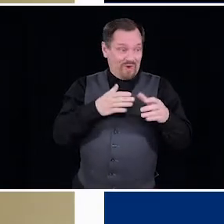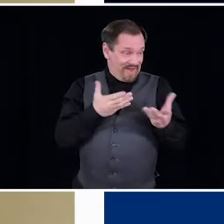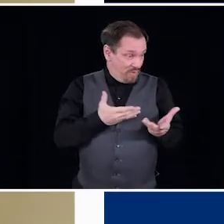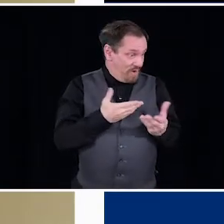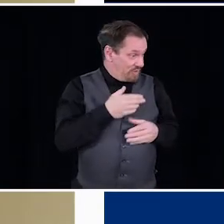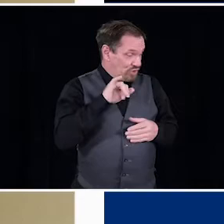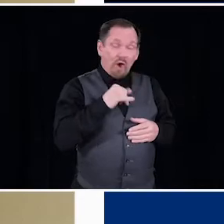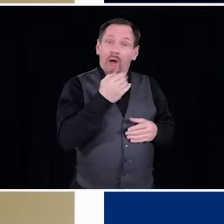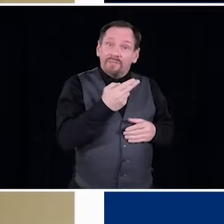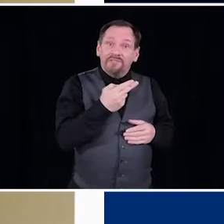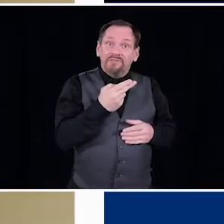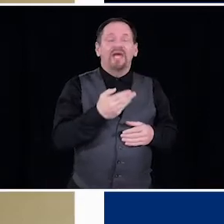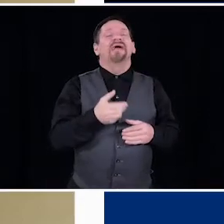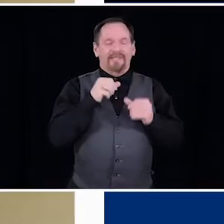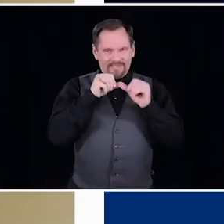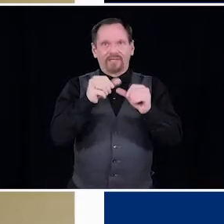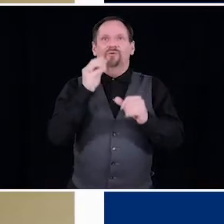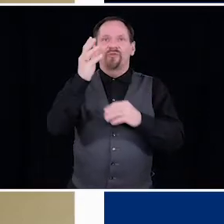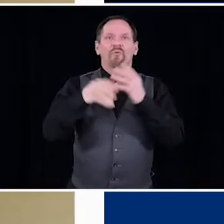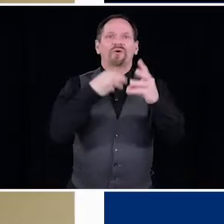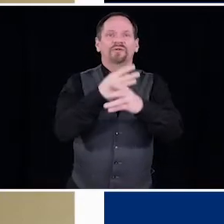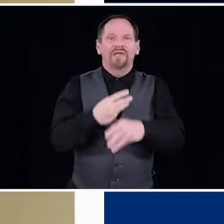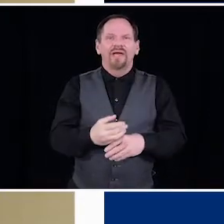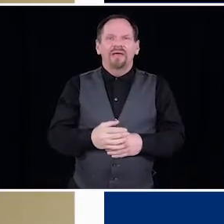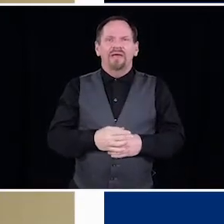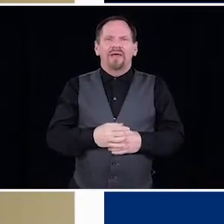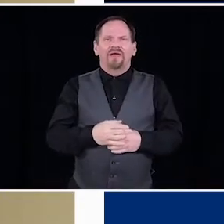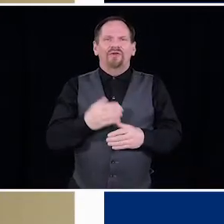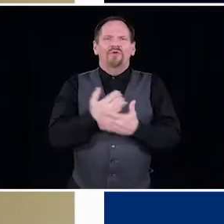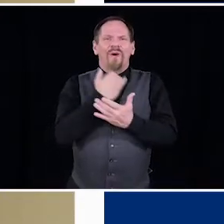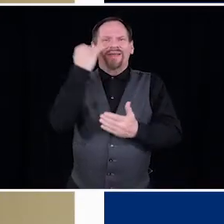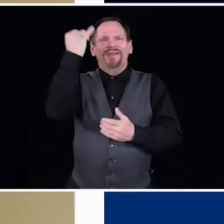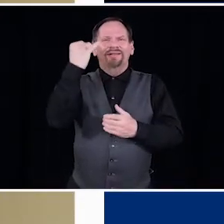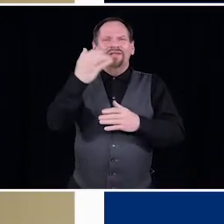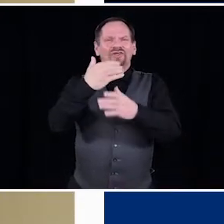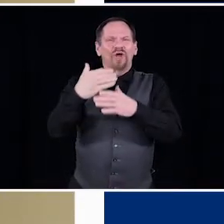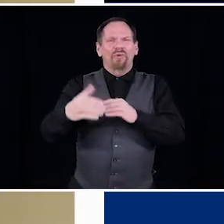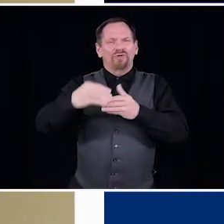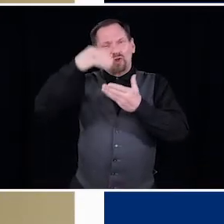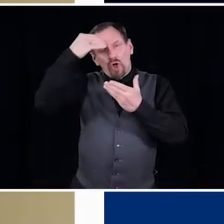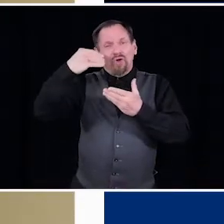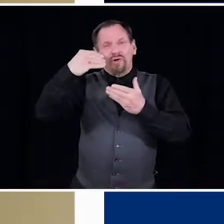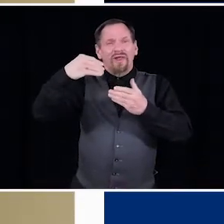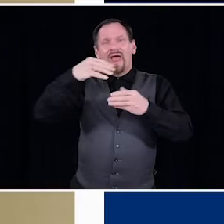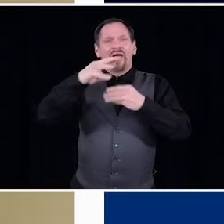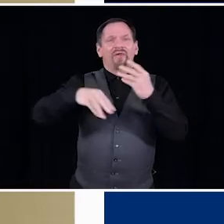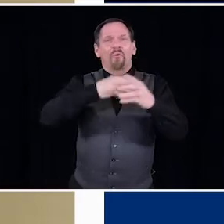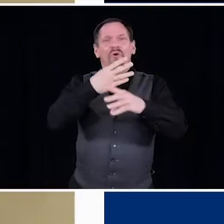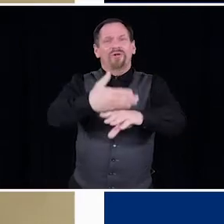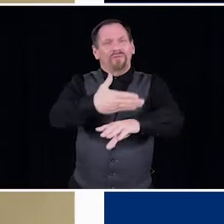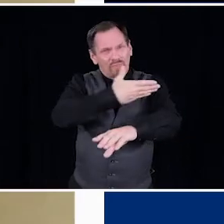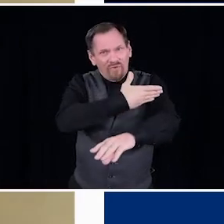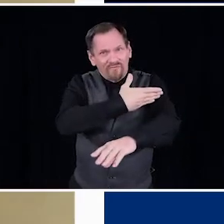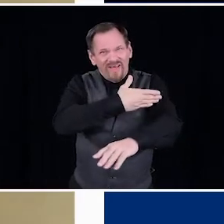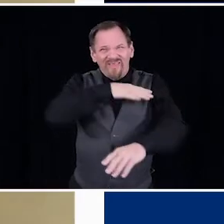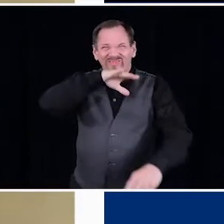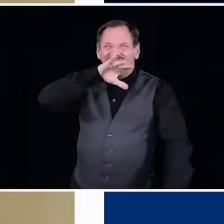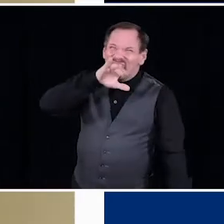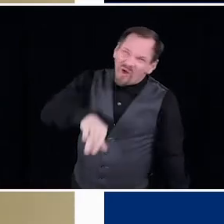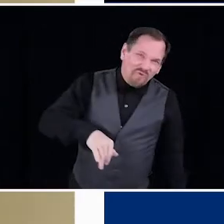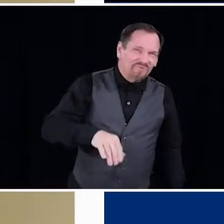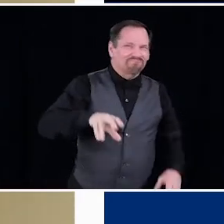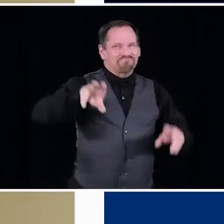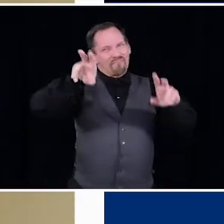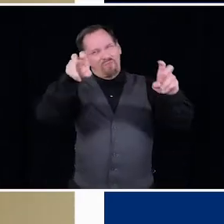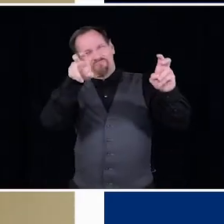big ideas, share what you learn, and make the world a better place. These principles of the Johns Hopkins